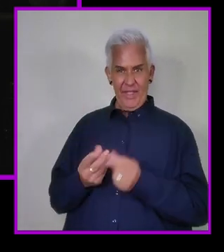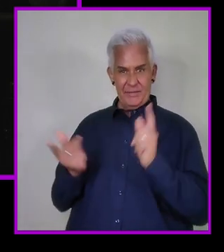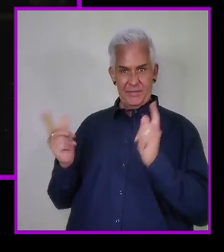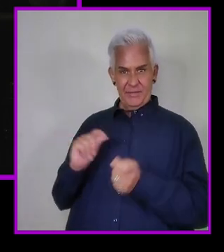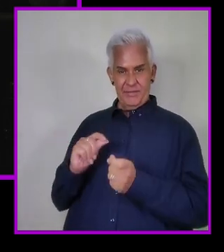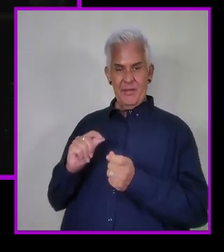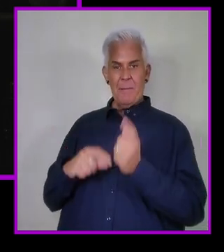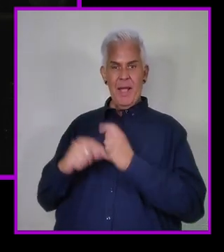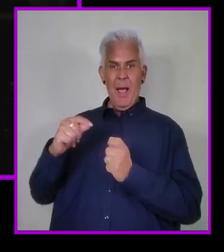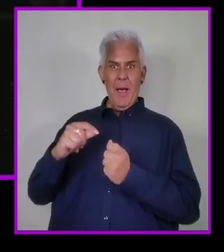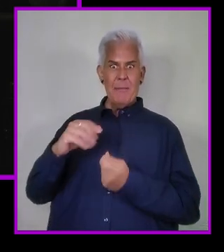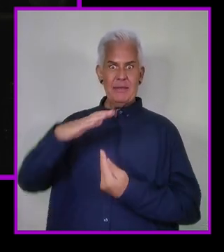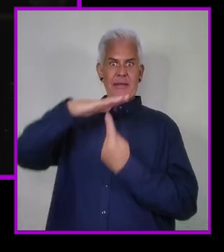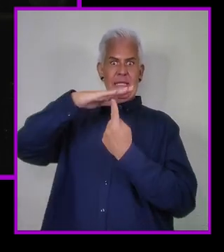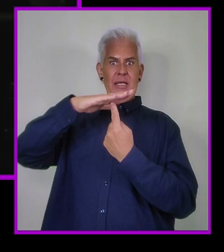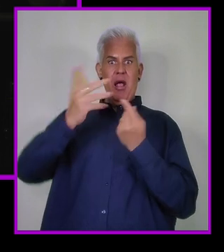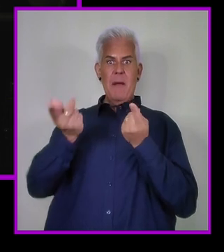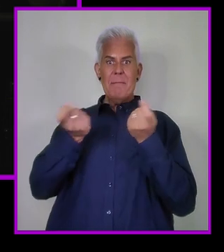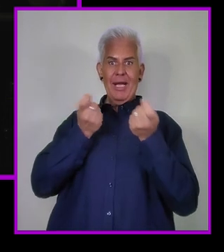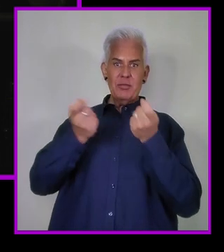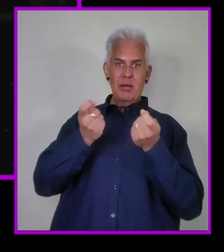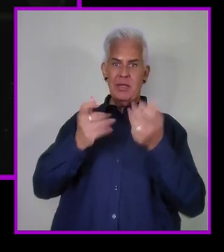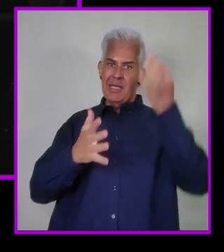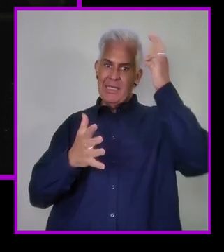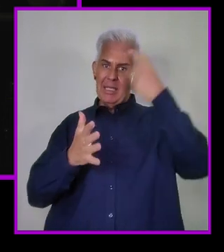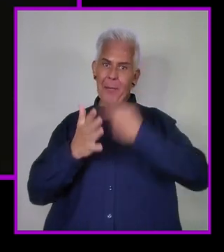hitting that kind of senior management, commissioner,